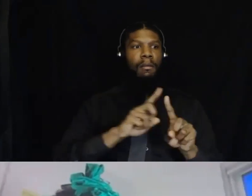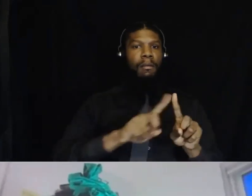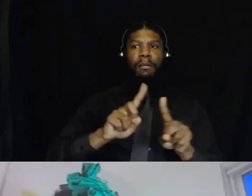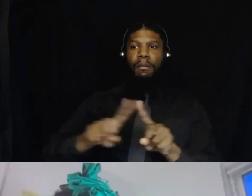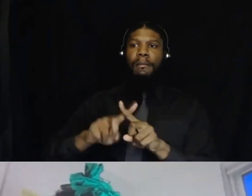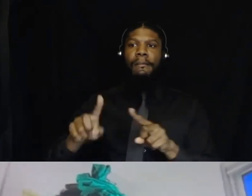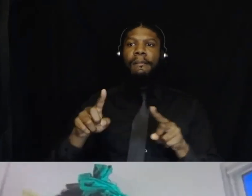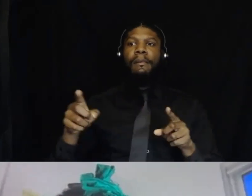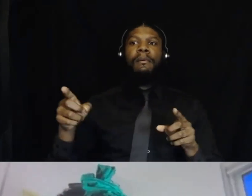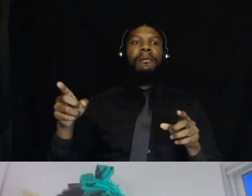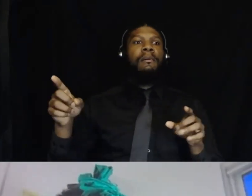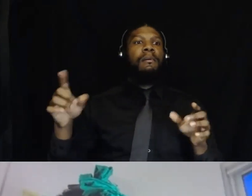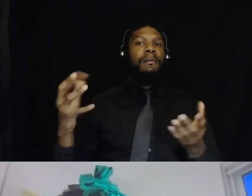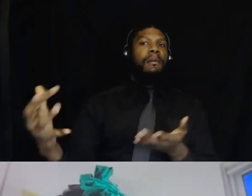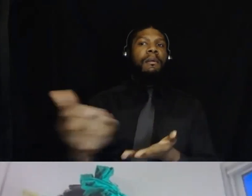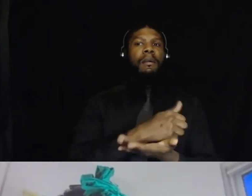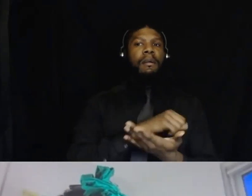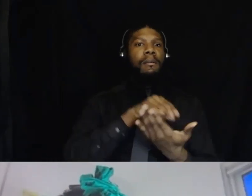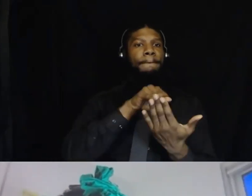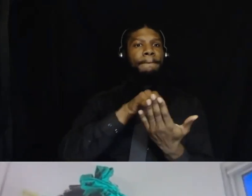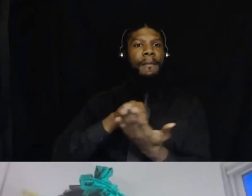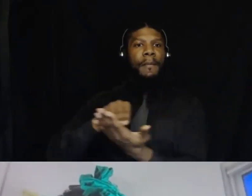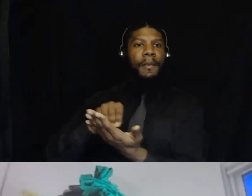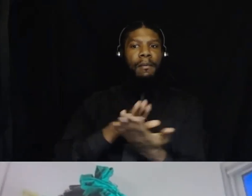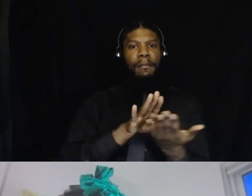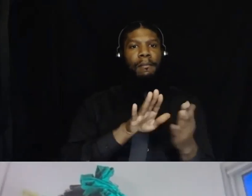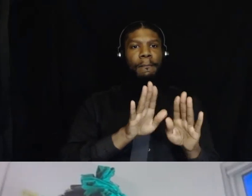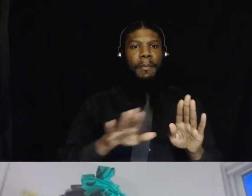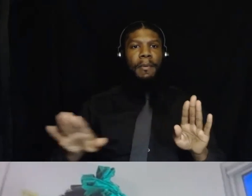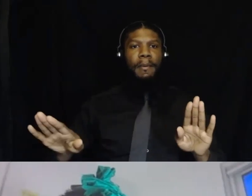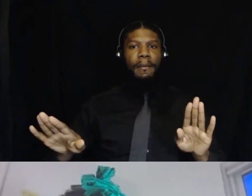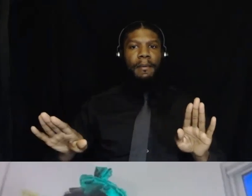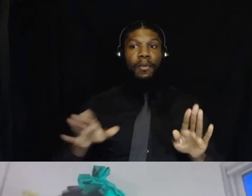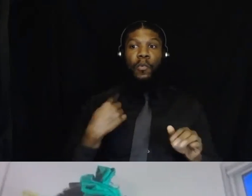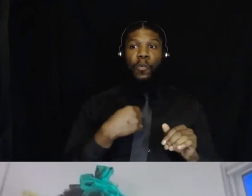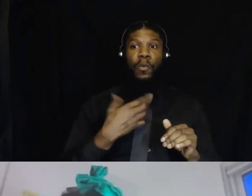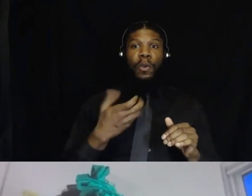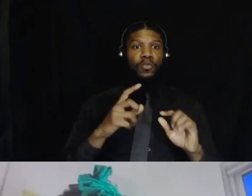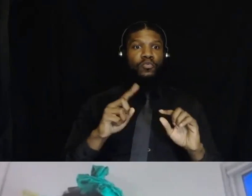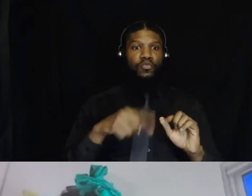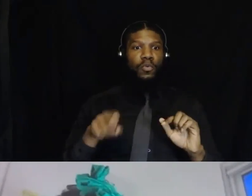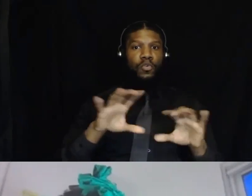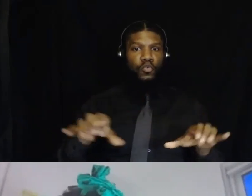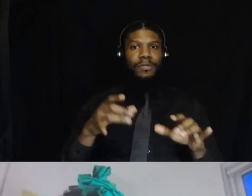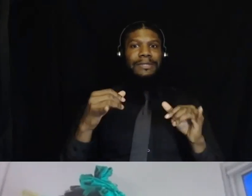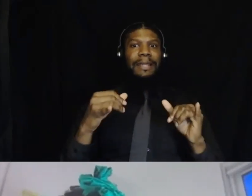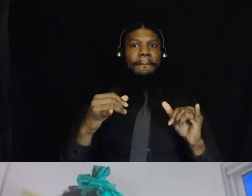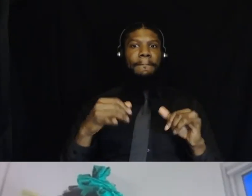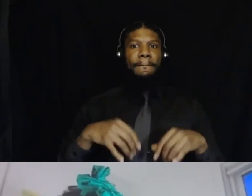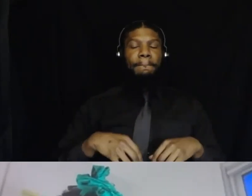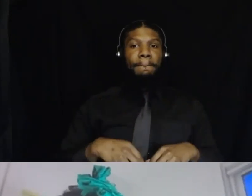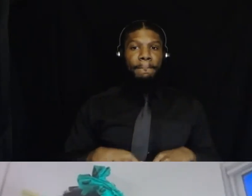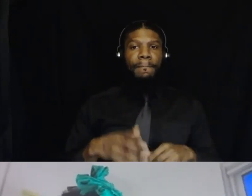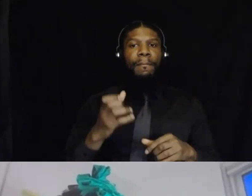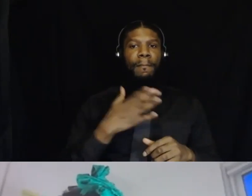I'm gonna be sharing my camera. I'm gonna show a document camera so you can see how I'm working